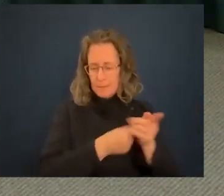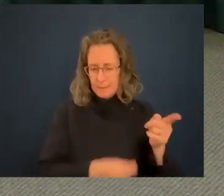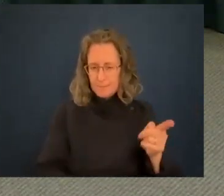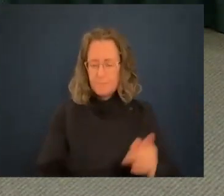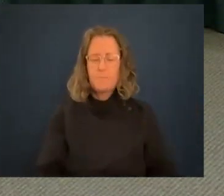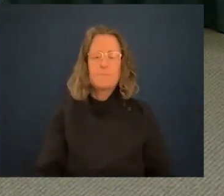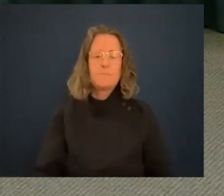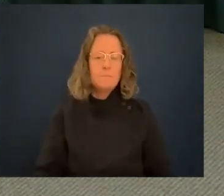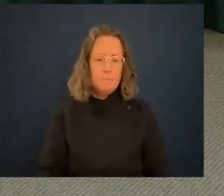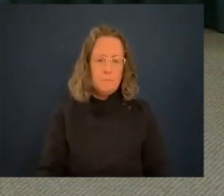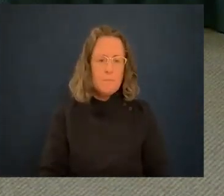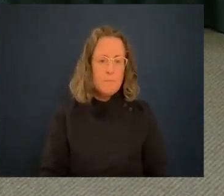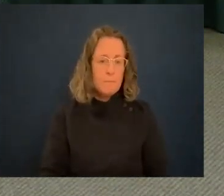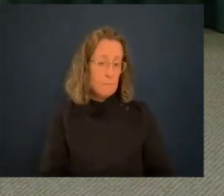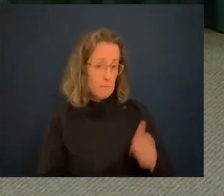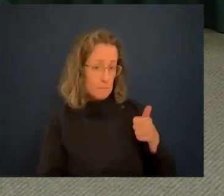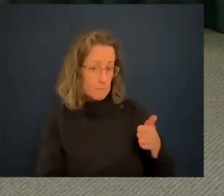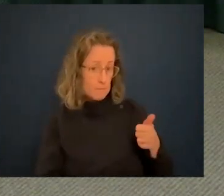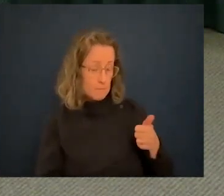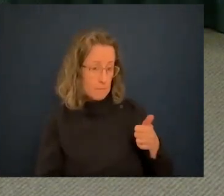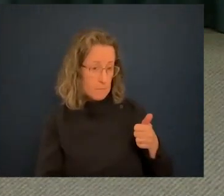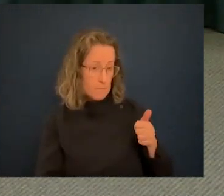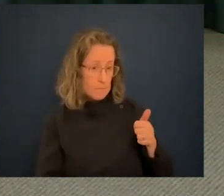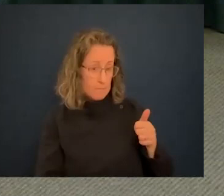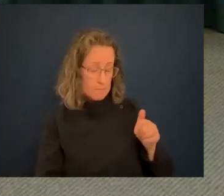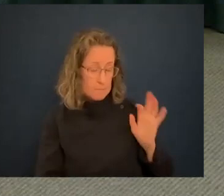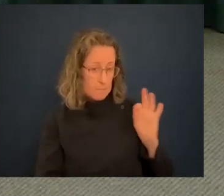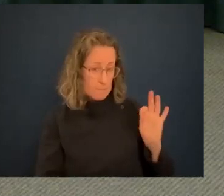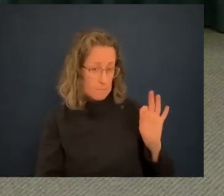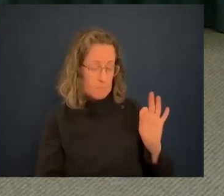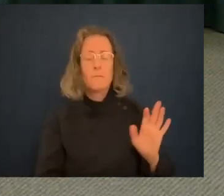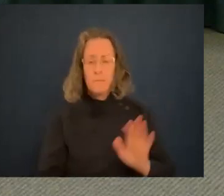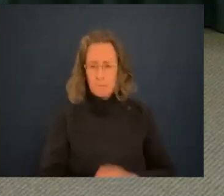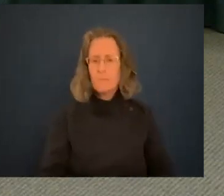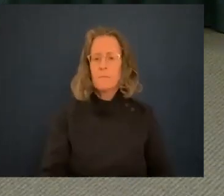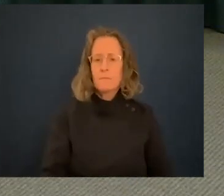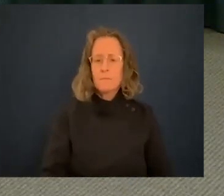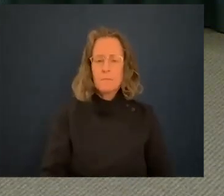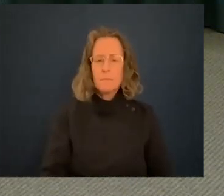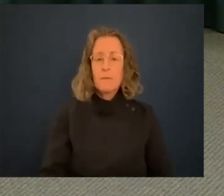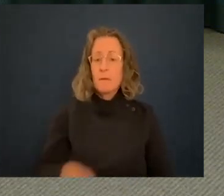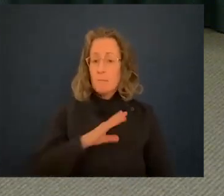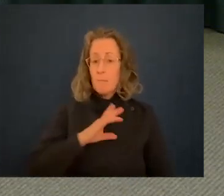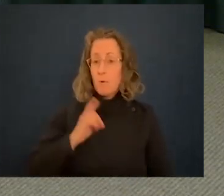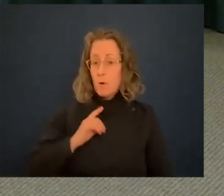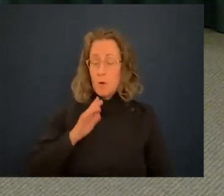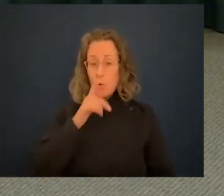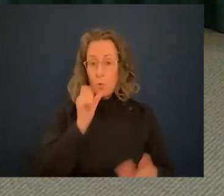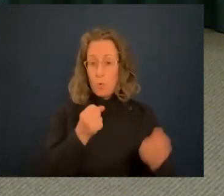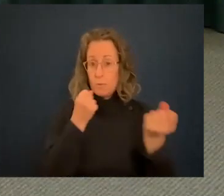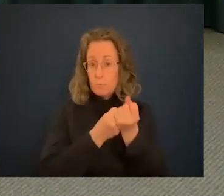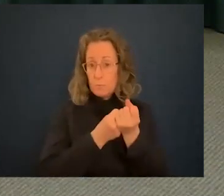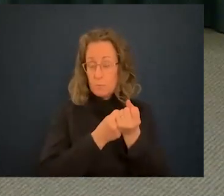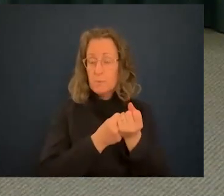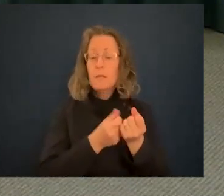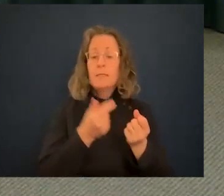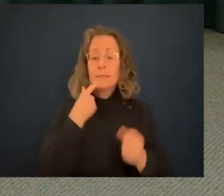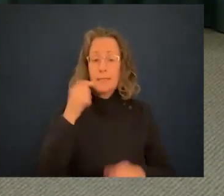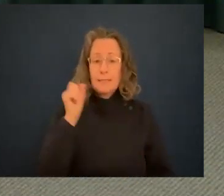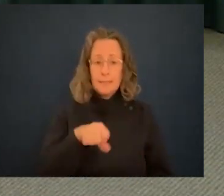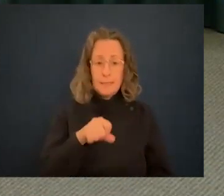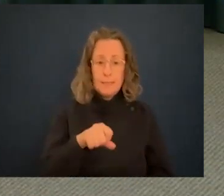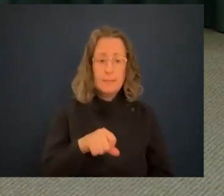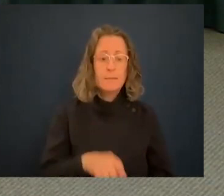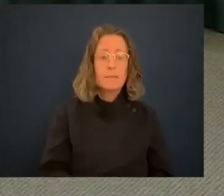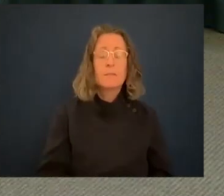funding did I miss any of that just no no okay um board members all those in favor please indicate with an eye all